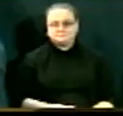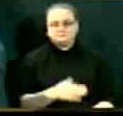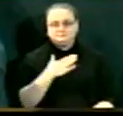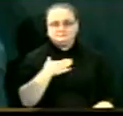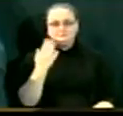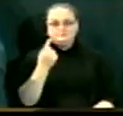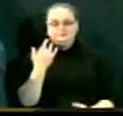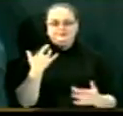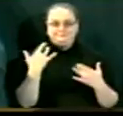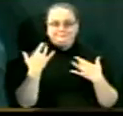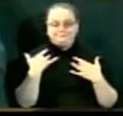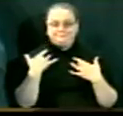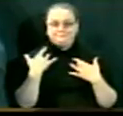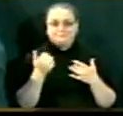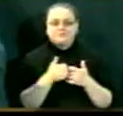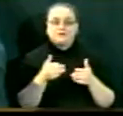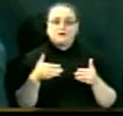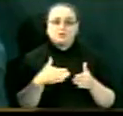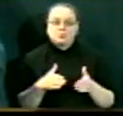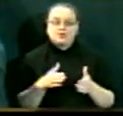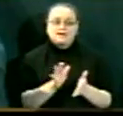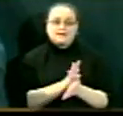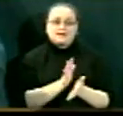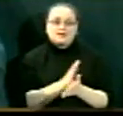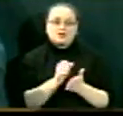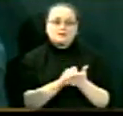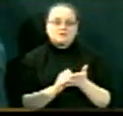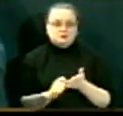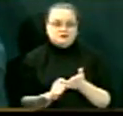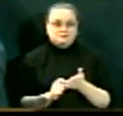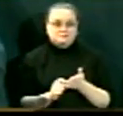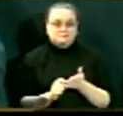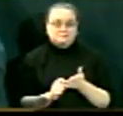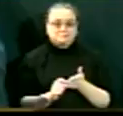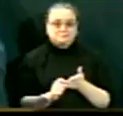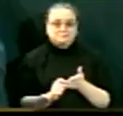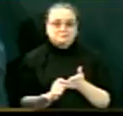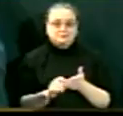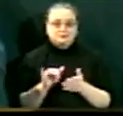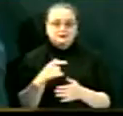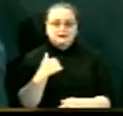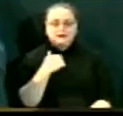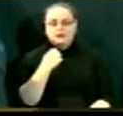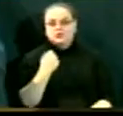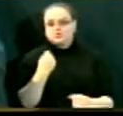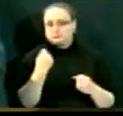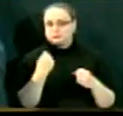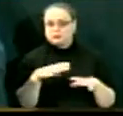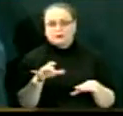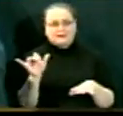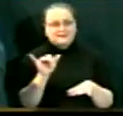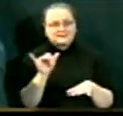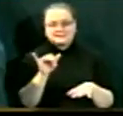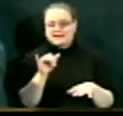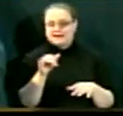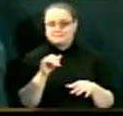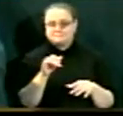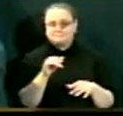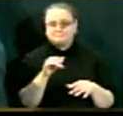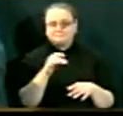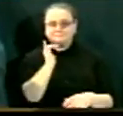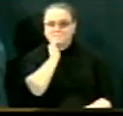My only concern with the way this document is written is that I do not want the same